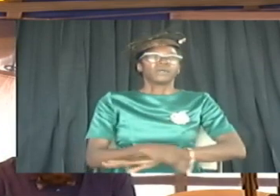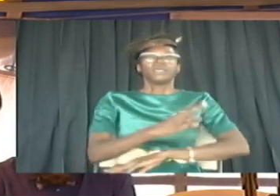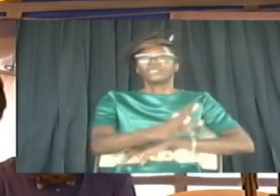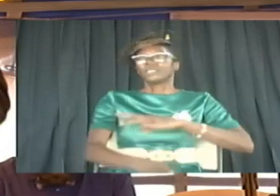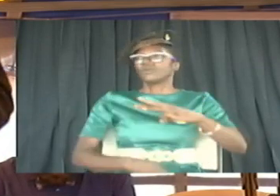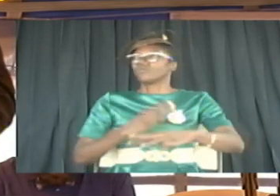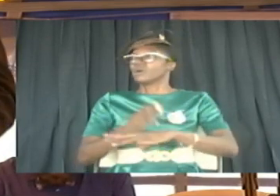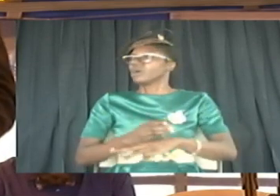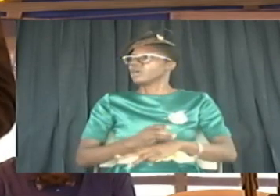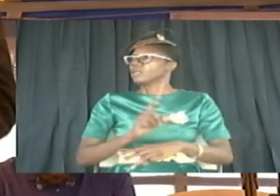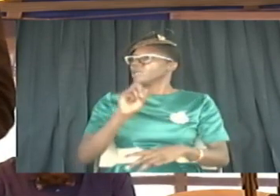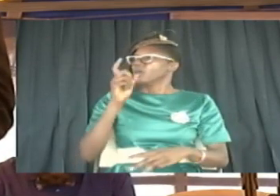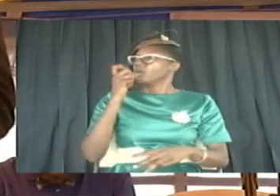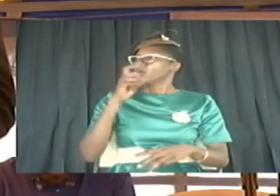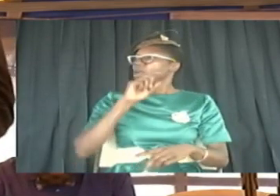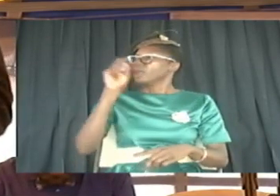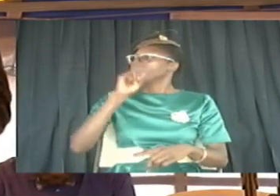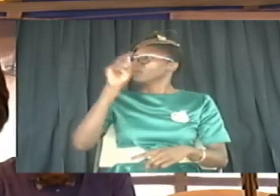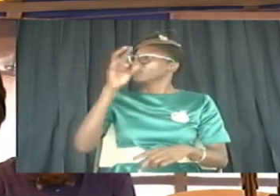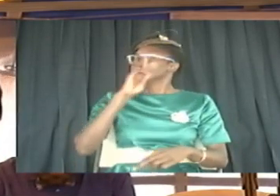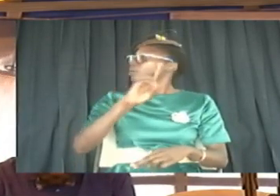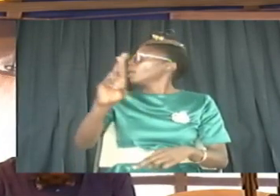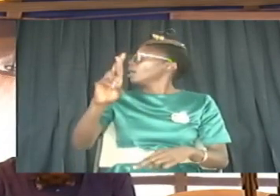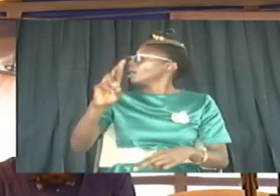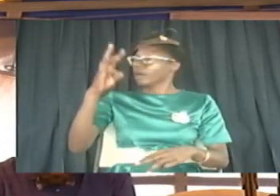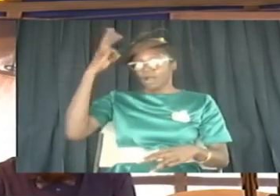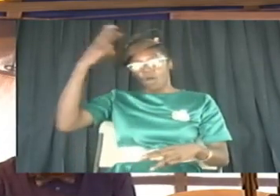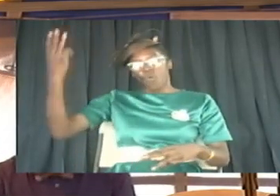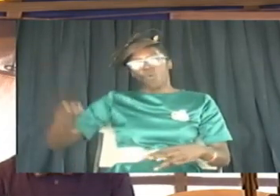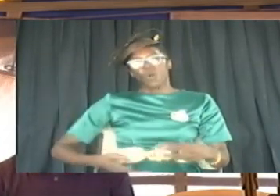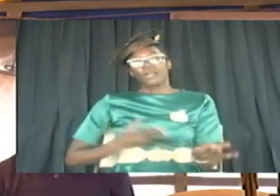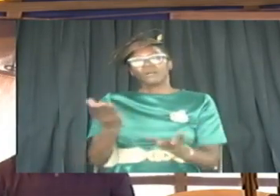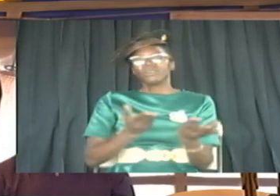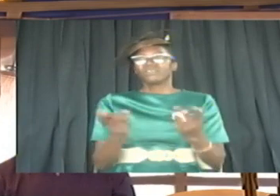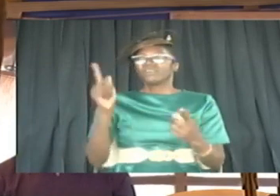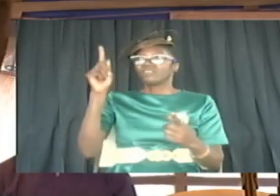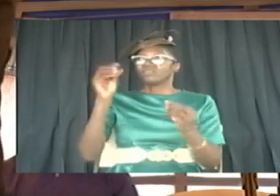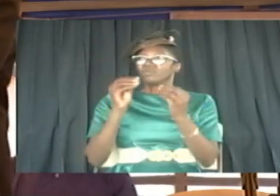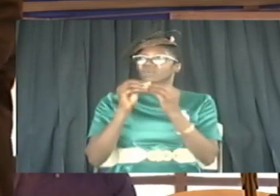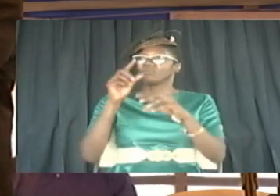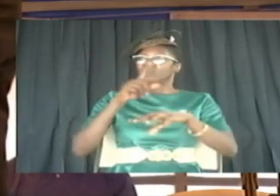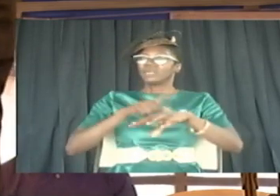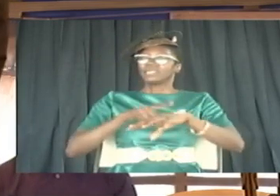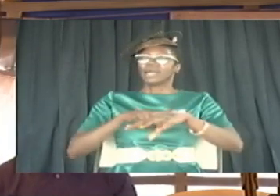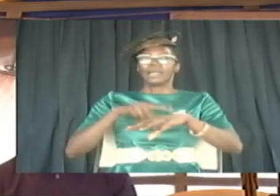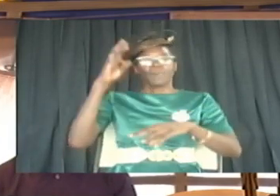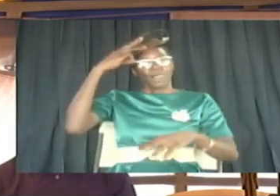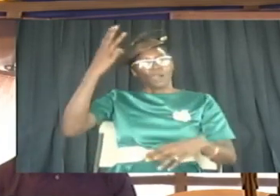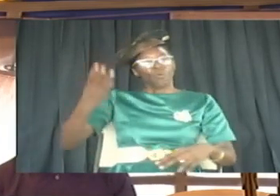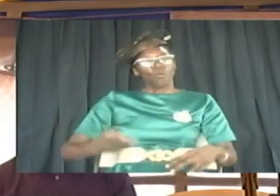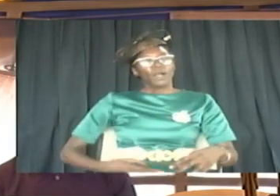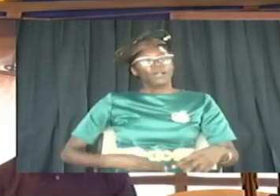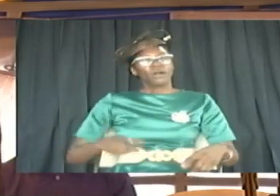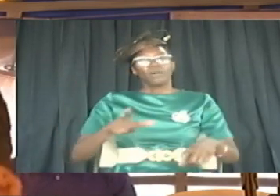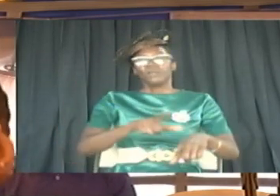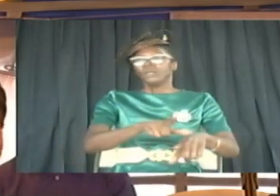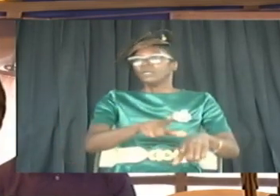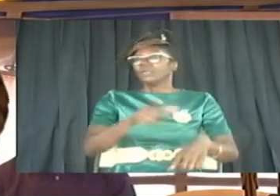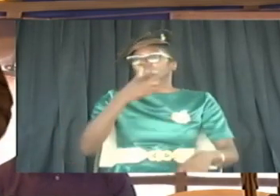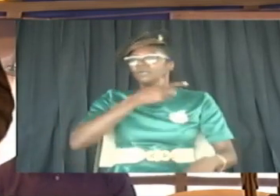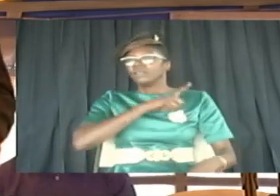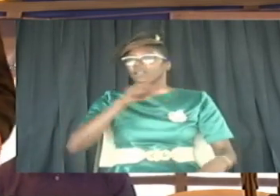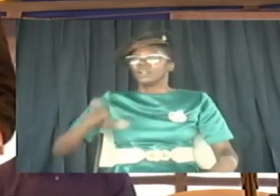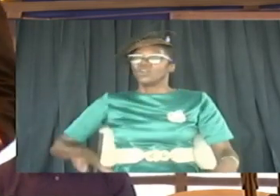wherever you are and you're tuning in, welcome to service one more time. Welcome to the Lord's table. Welcome